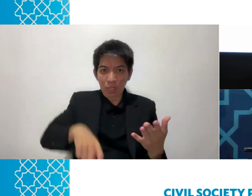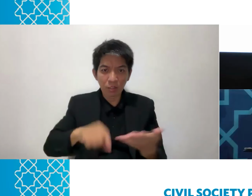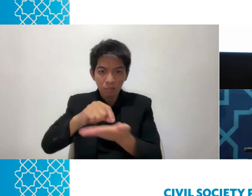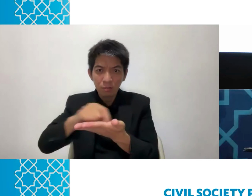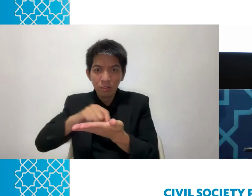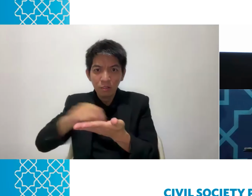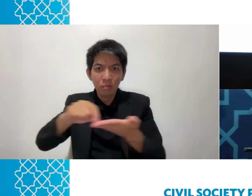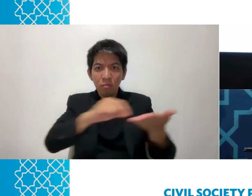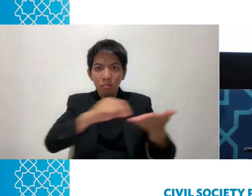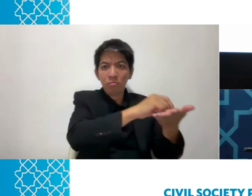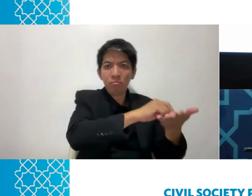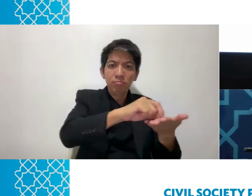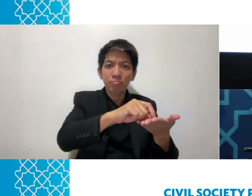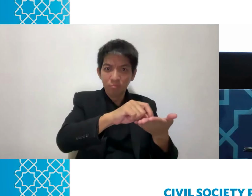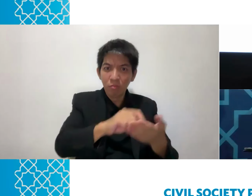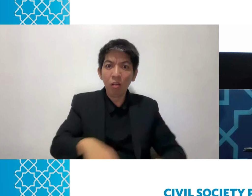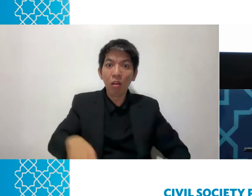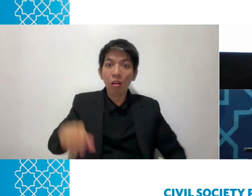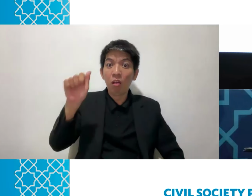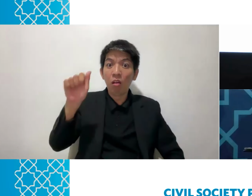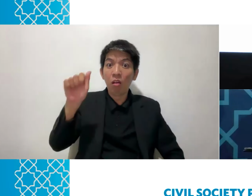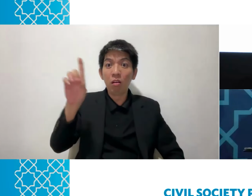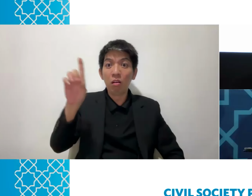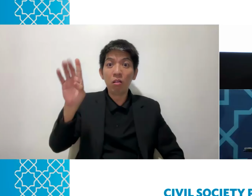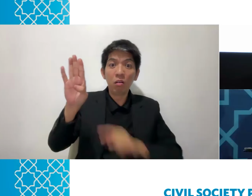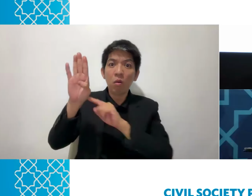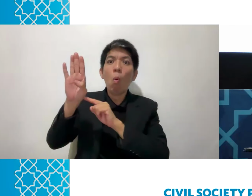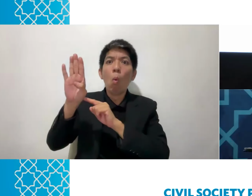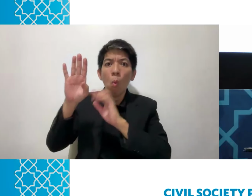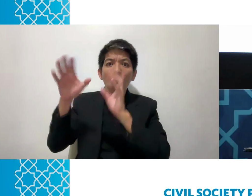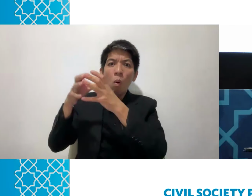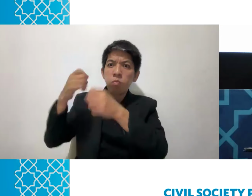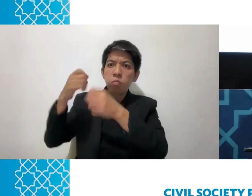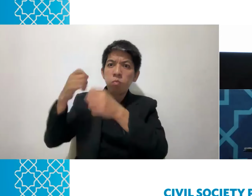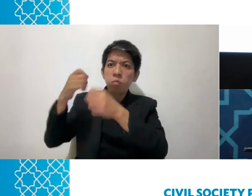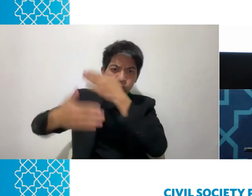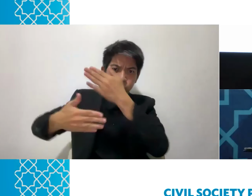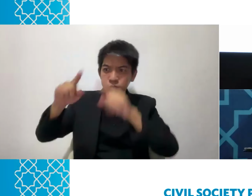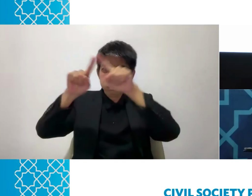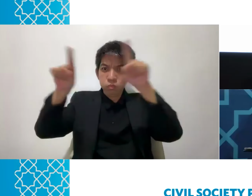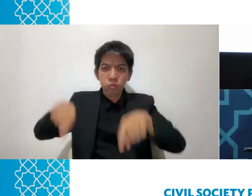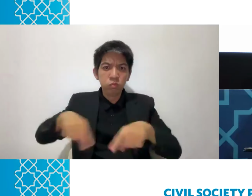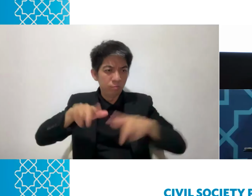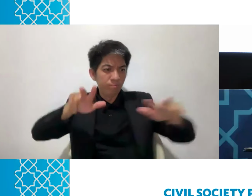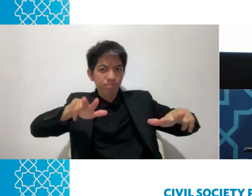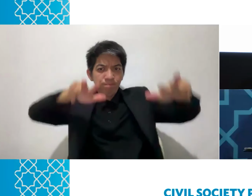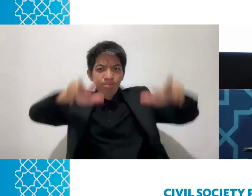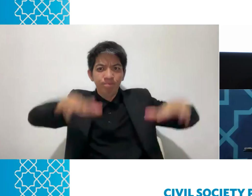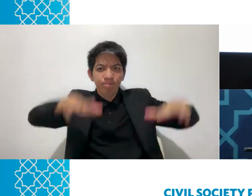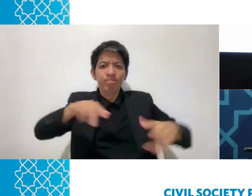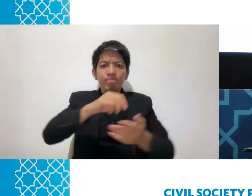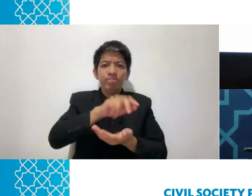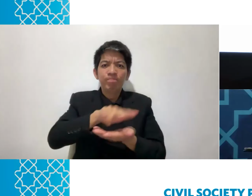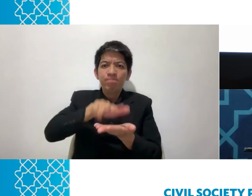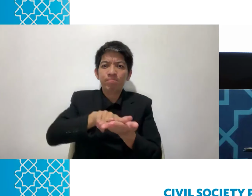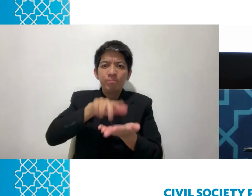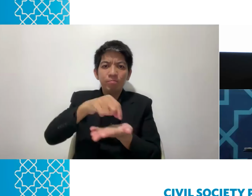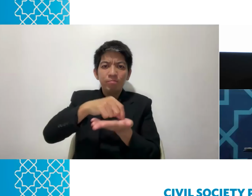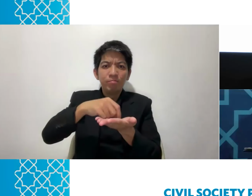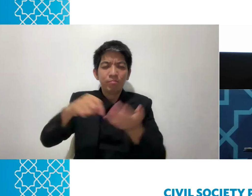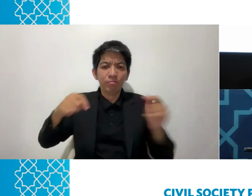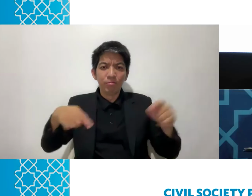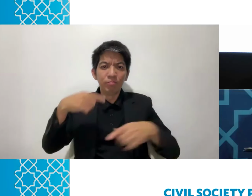were better performance in terms of contract award. Eventually, those roads which were contracted, they were